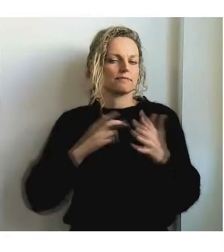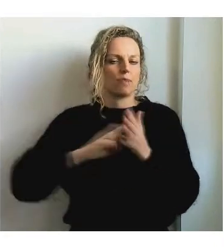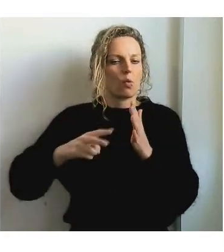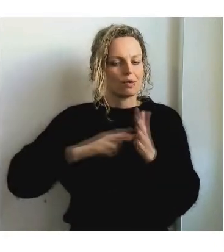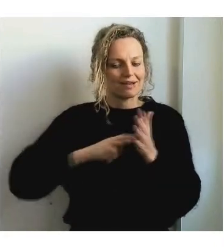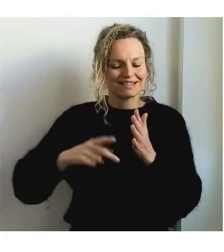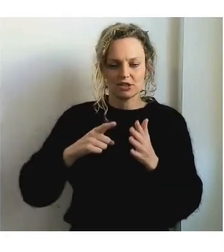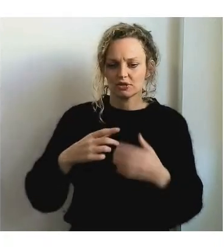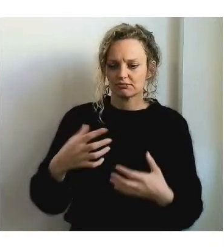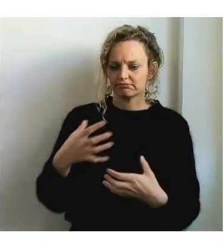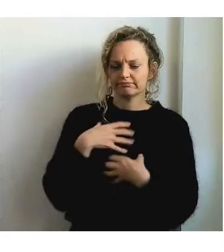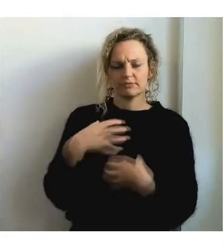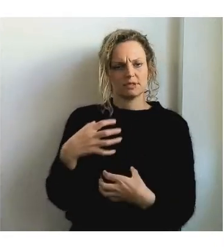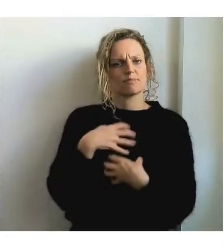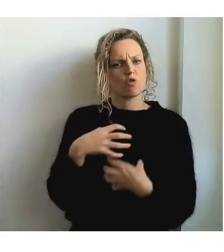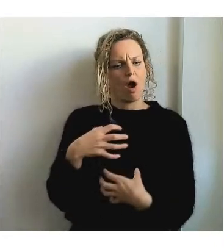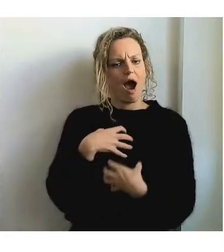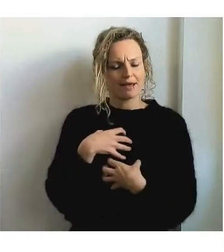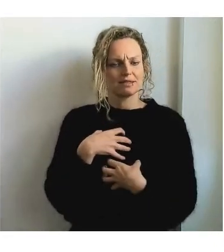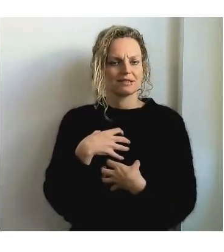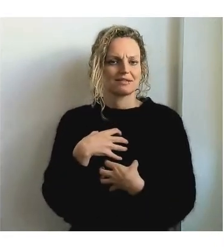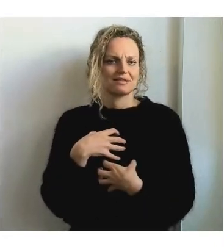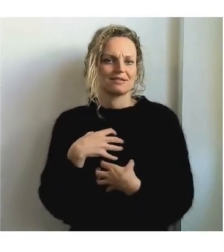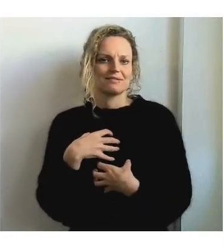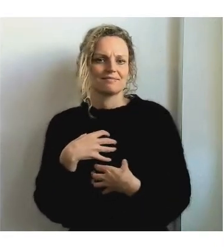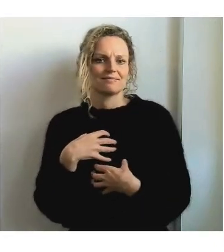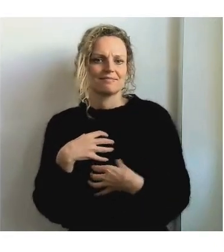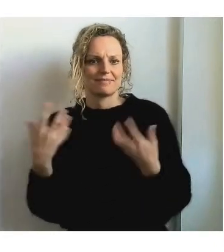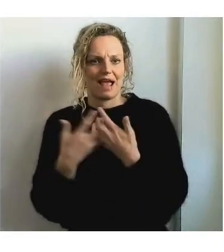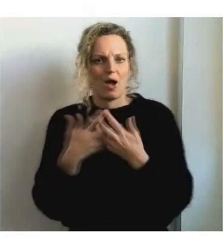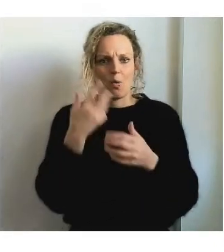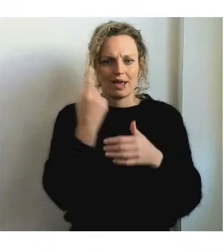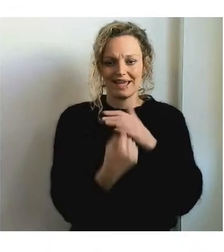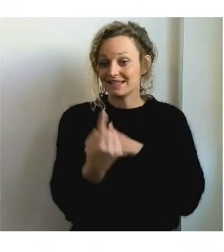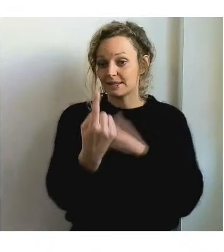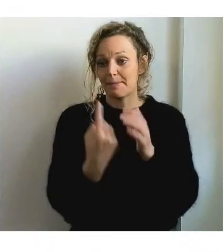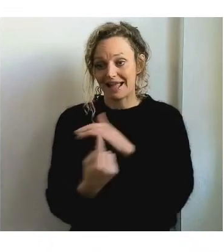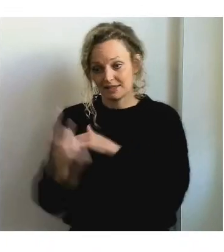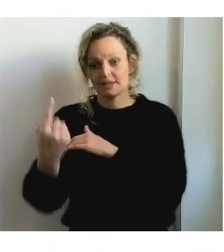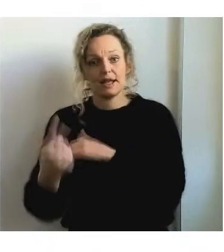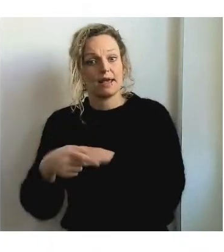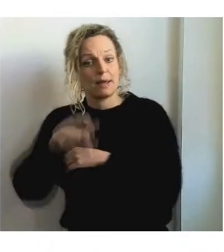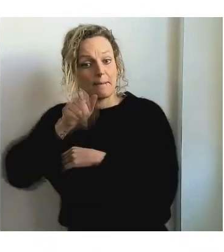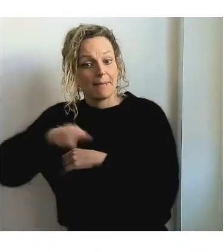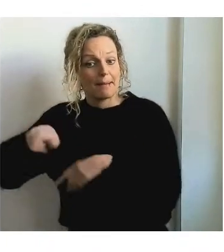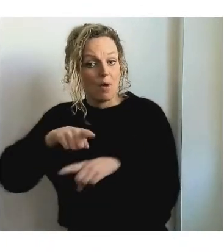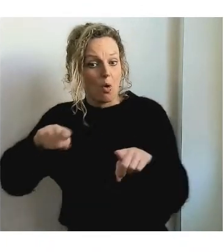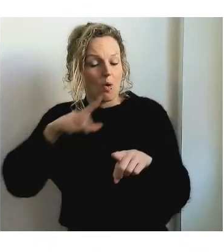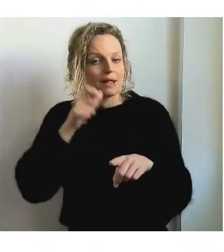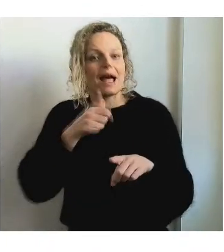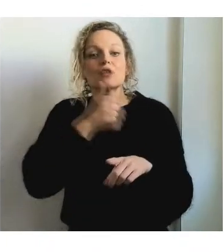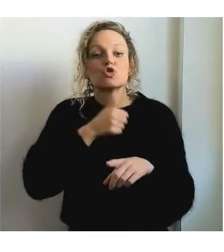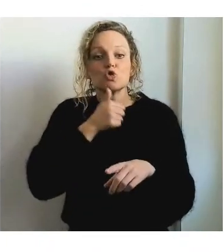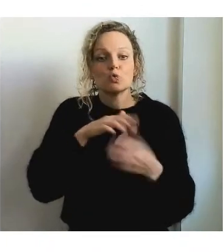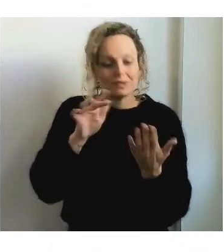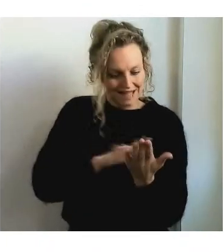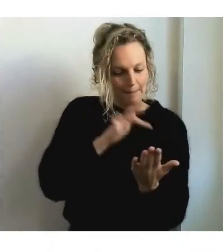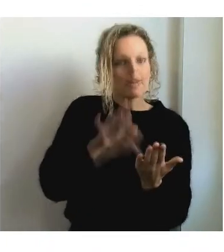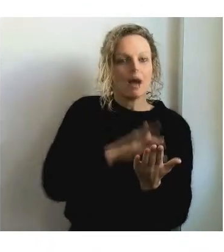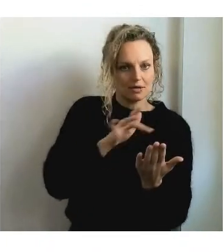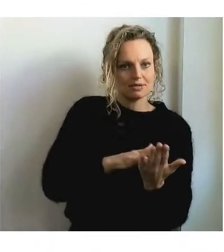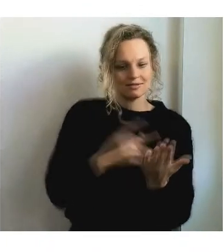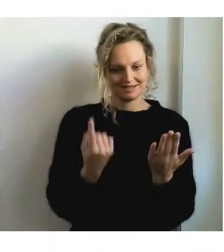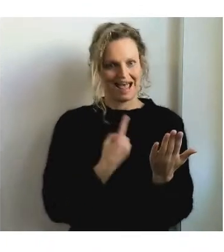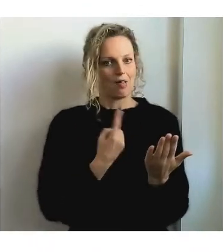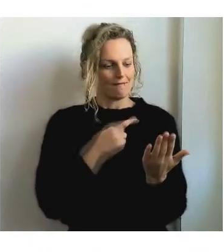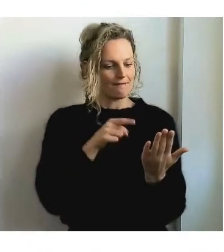by how independently people were going to be able to use the tablets just through a few adaptations or the addition